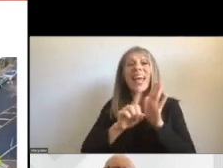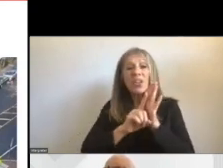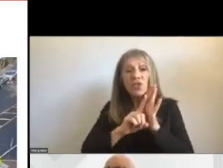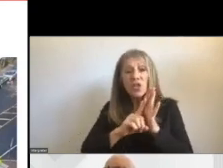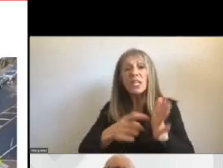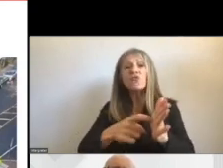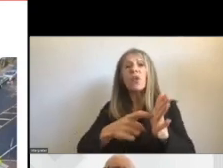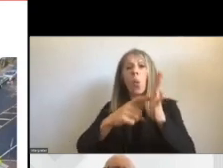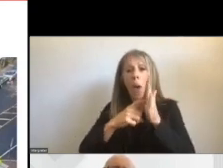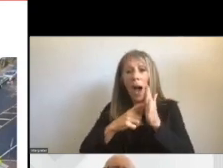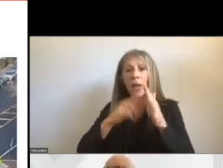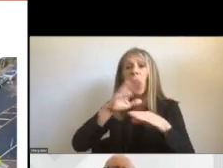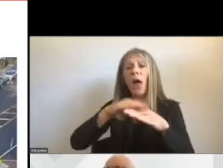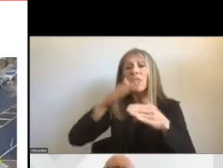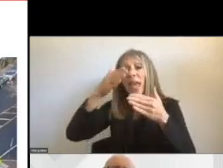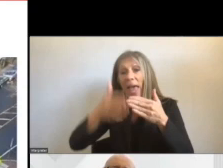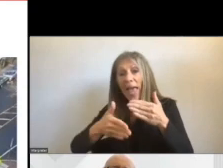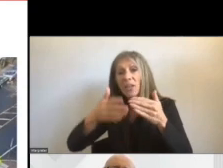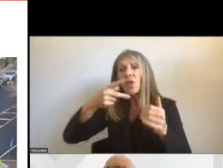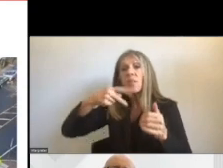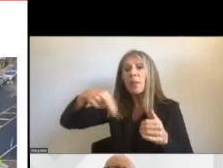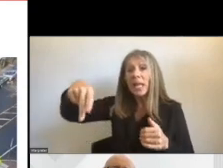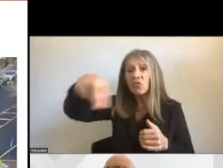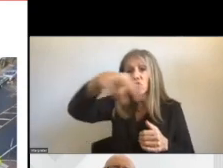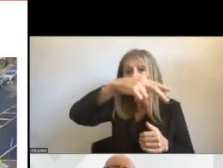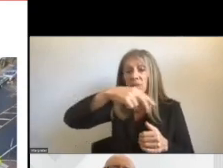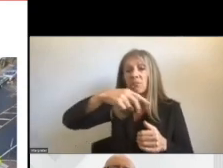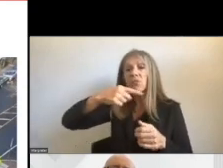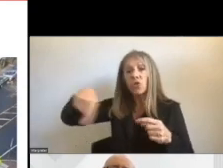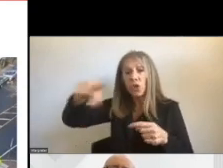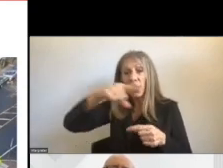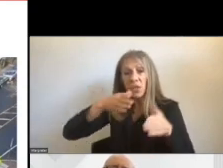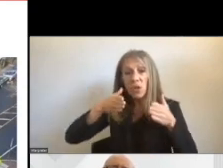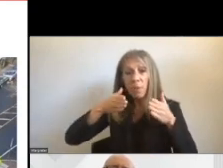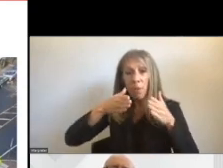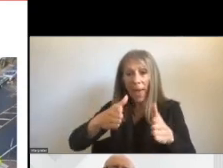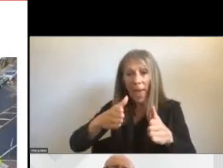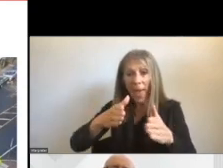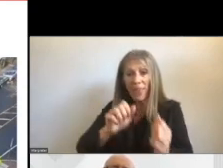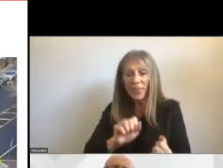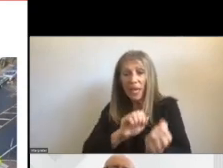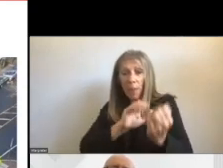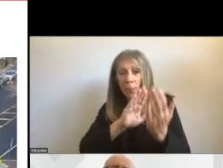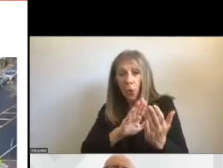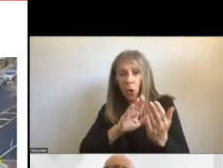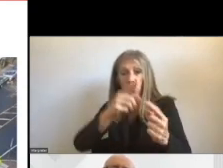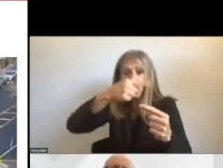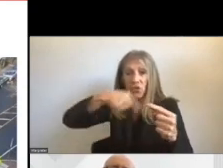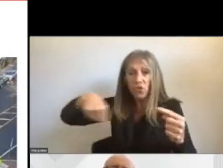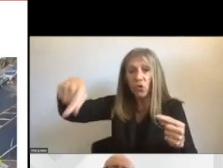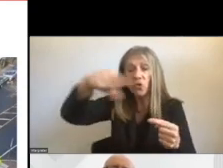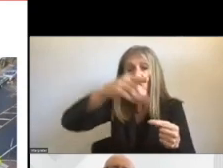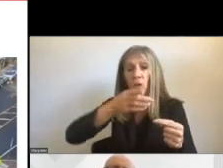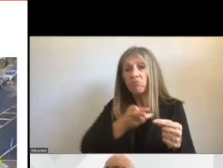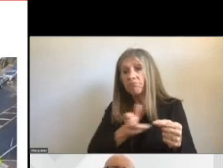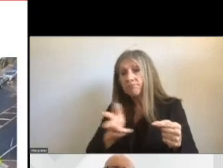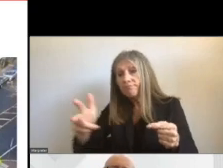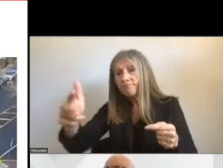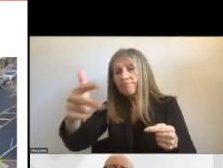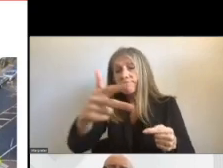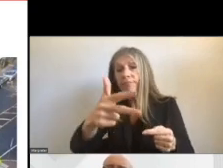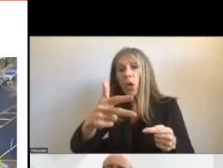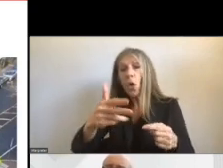be separated by 24 inches minimum length of surface in the direction of travel without detectable